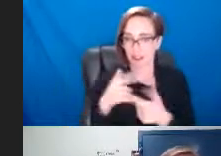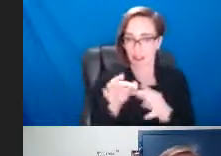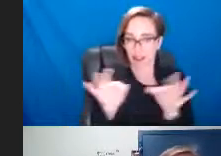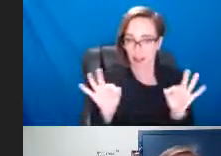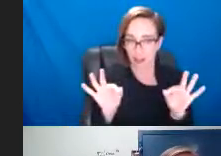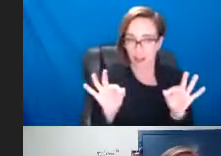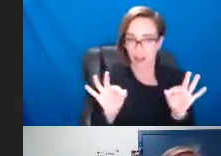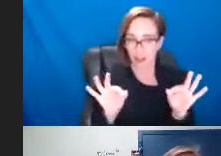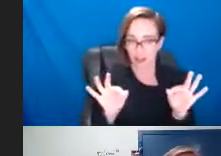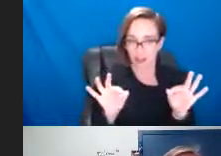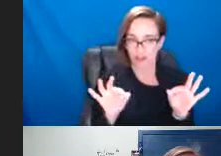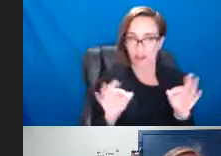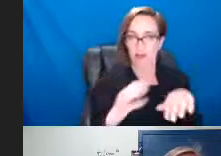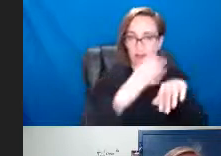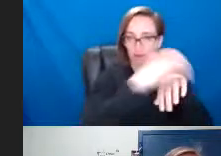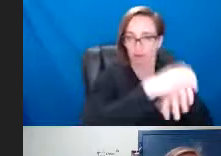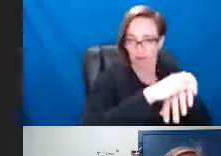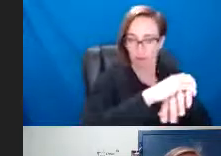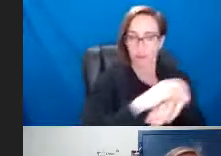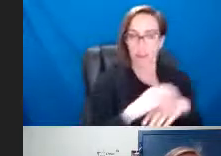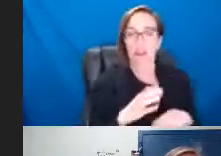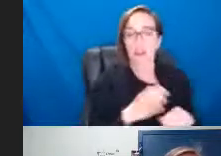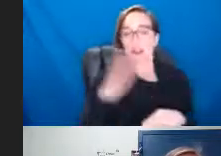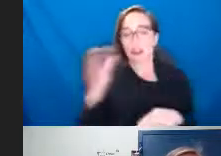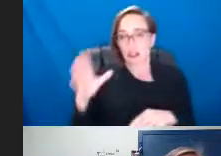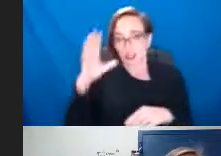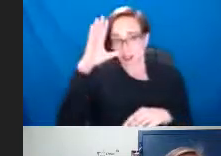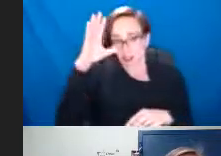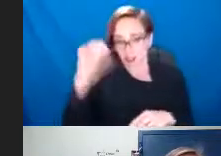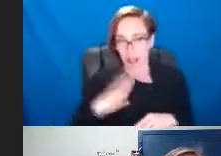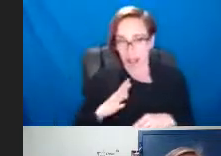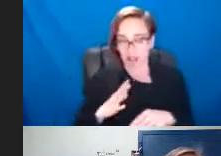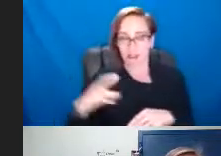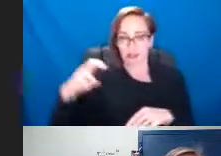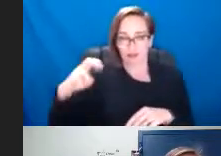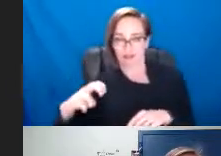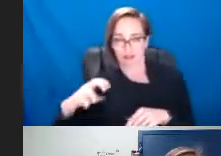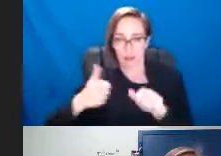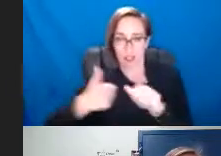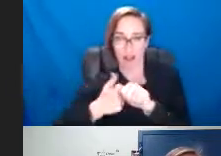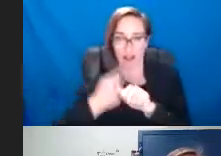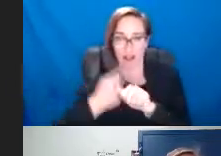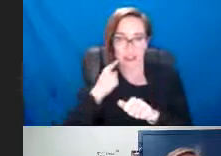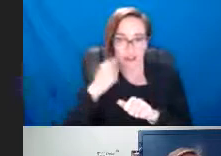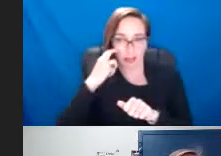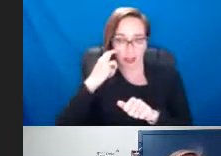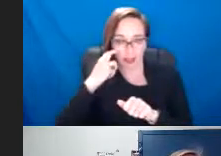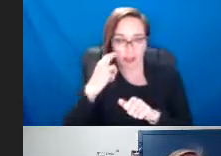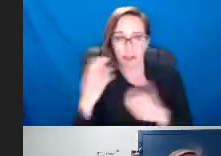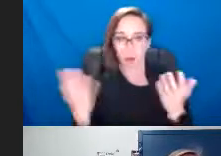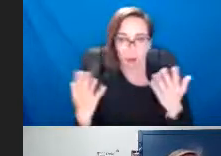using tactile interpretation. And behind the deafblind woman is this gentleman, and he has his hand on